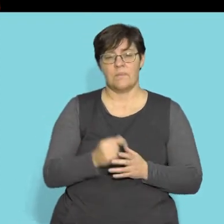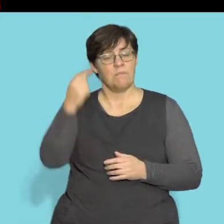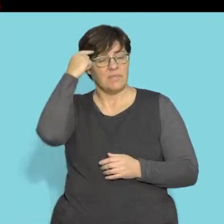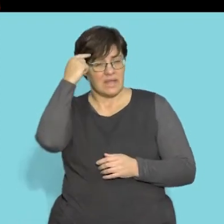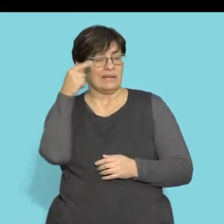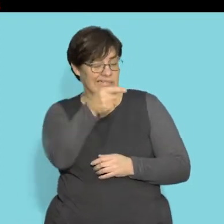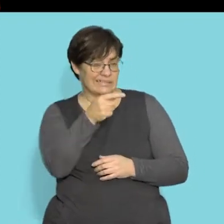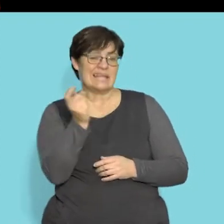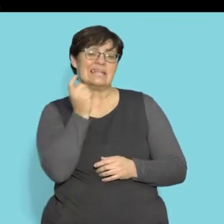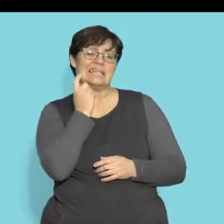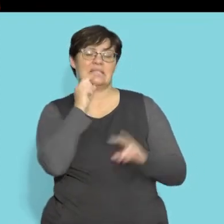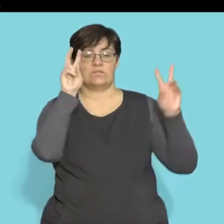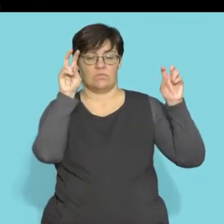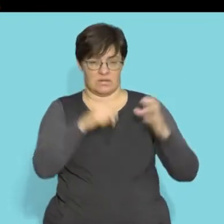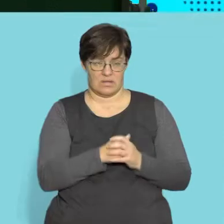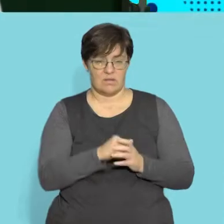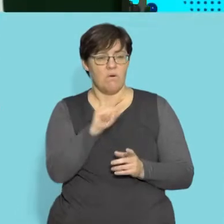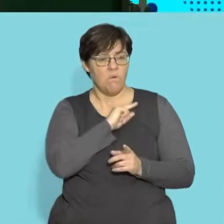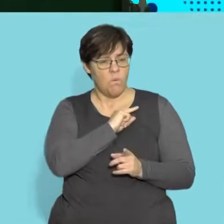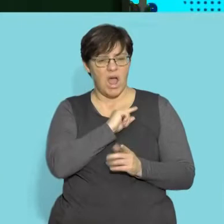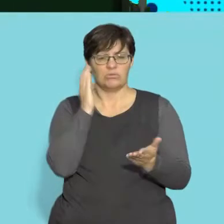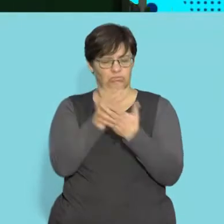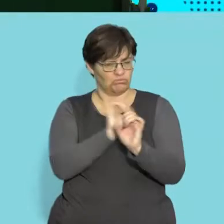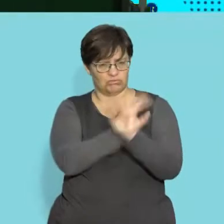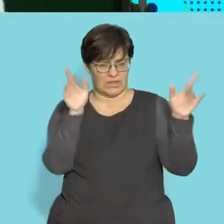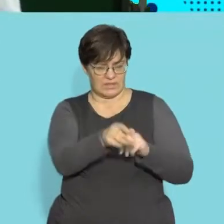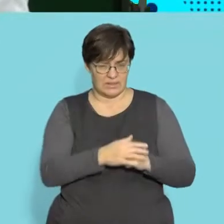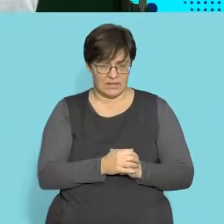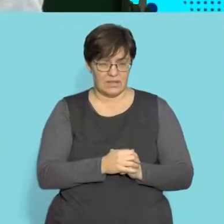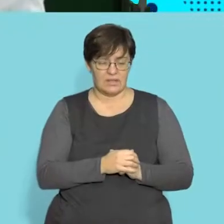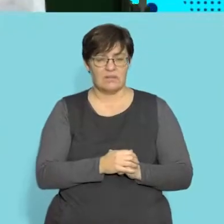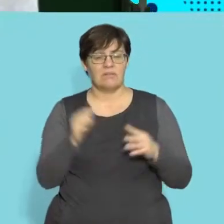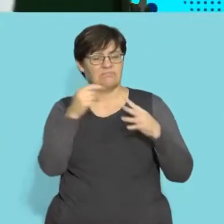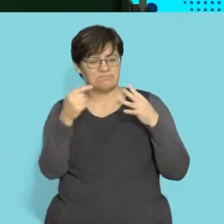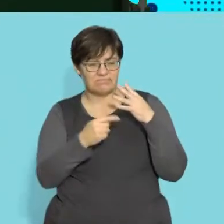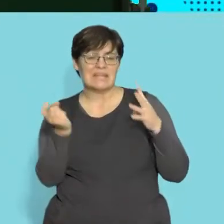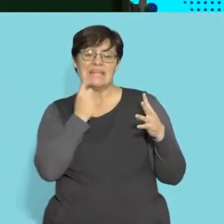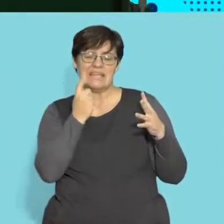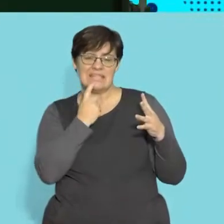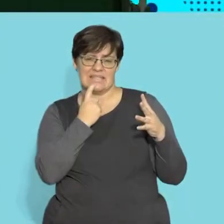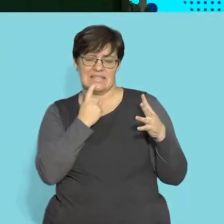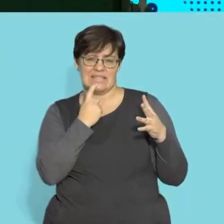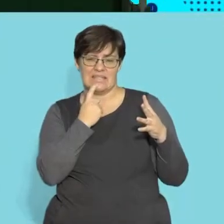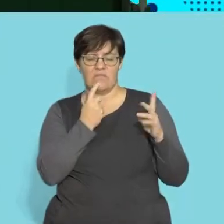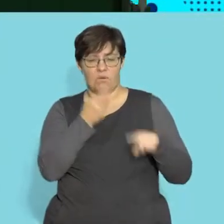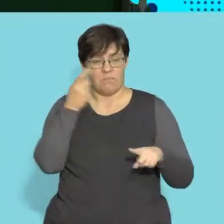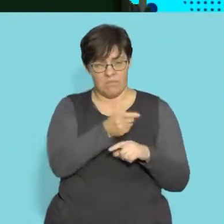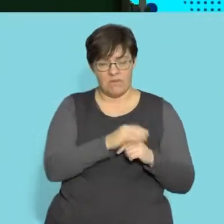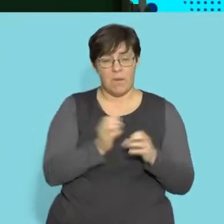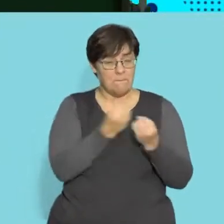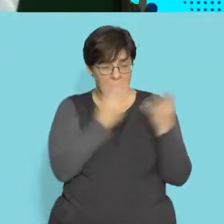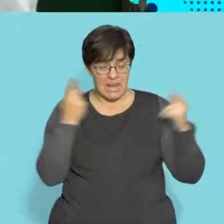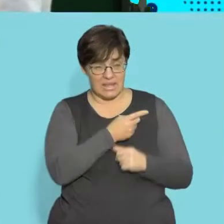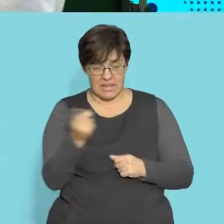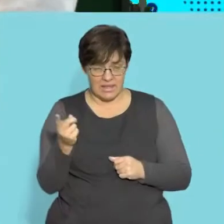guys, I think this is quite an easy topic because it's quite straightforward. There are a few aspects that were easy to unpack from the topic, and I know